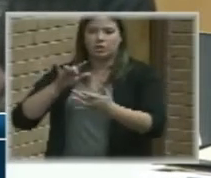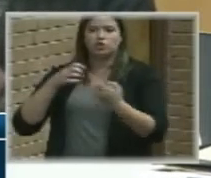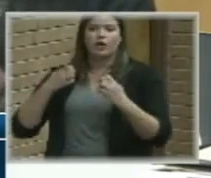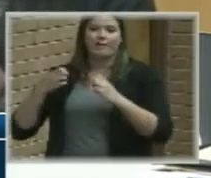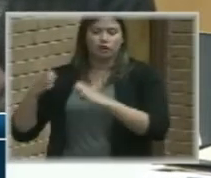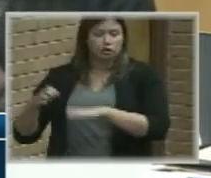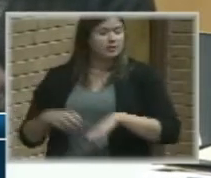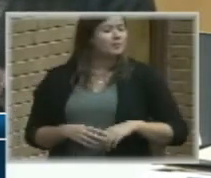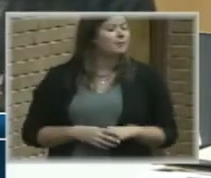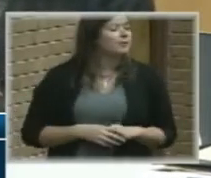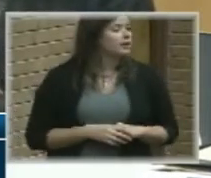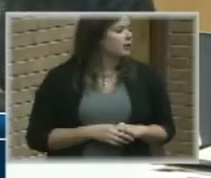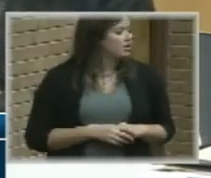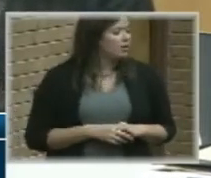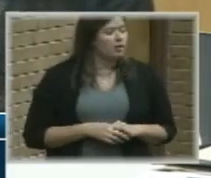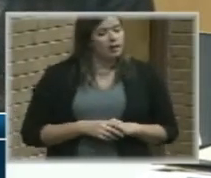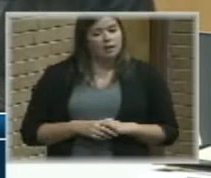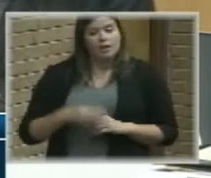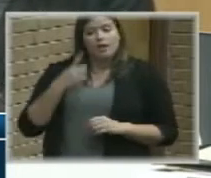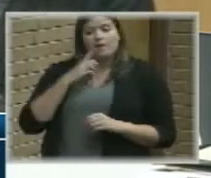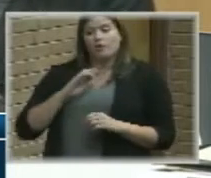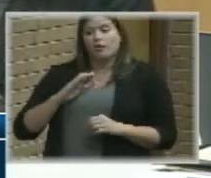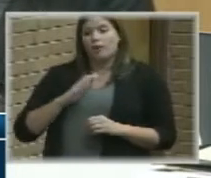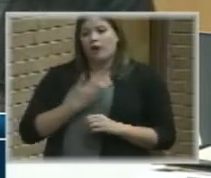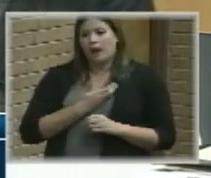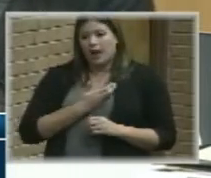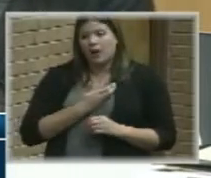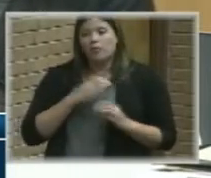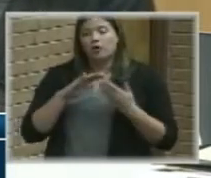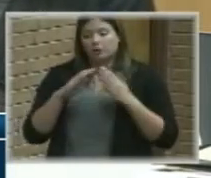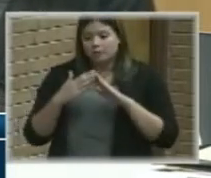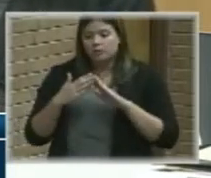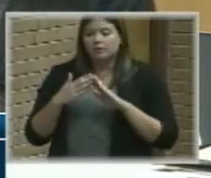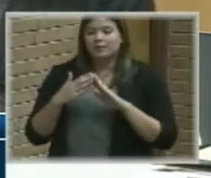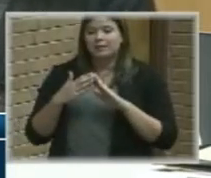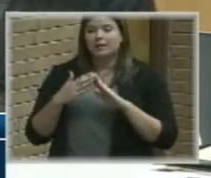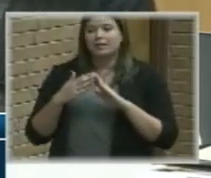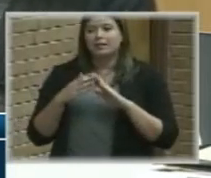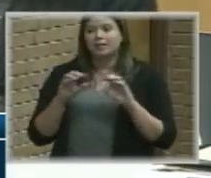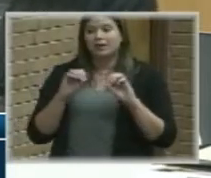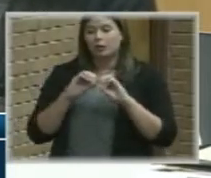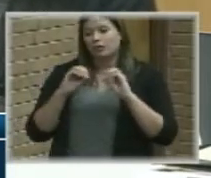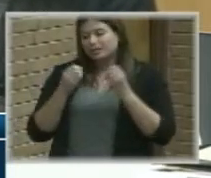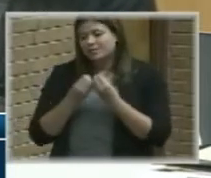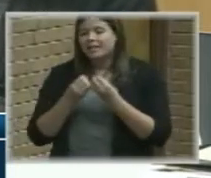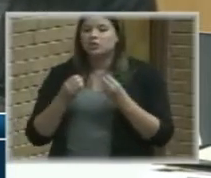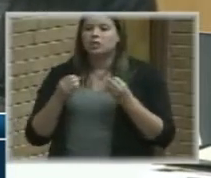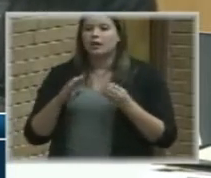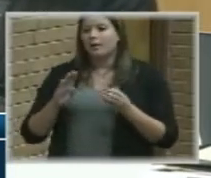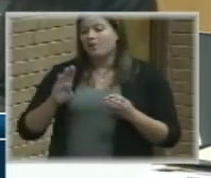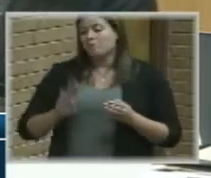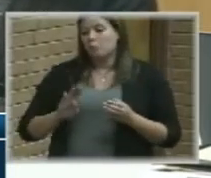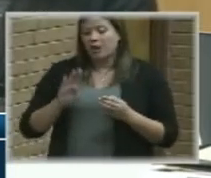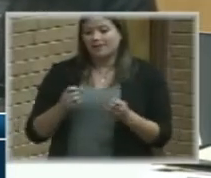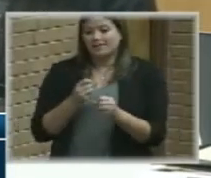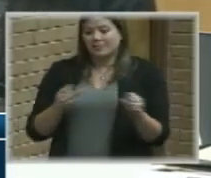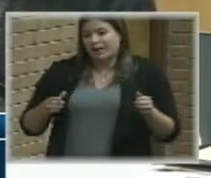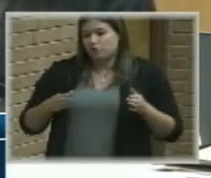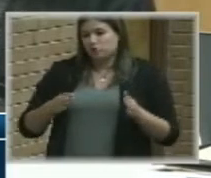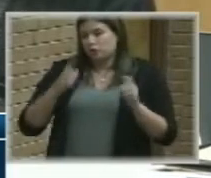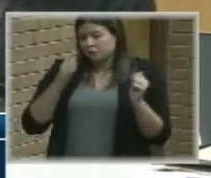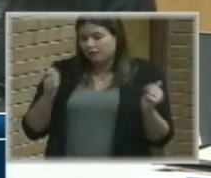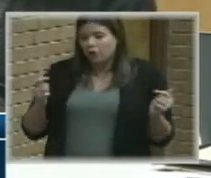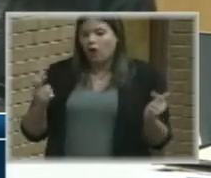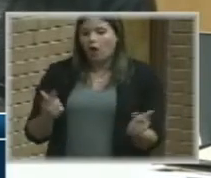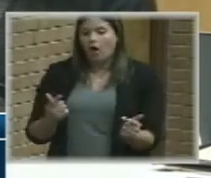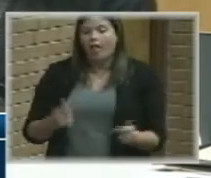An update to our community, our grassroots community organization, Brighton Safe Streets for All. The